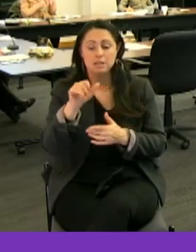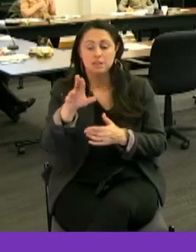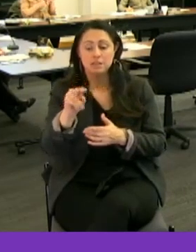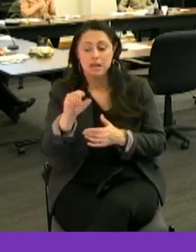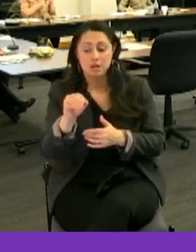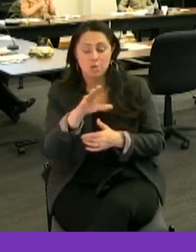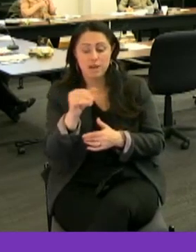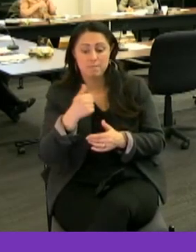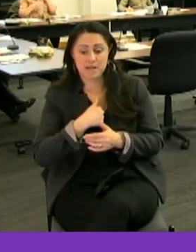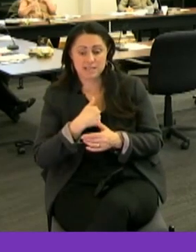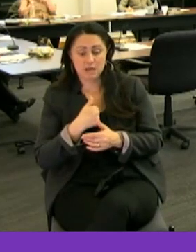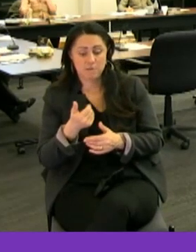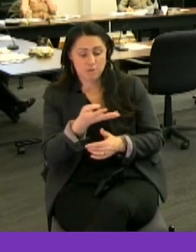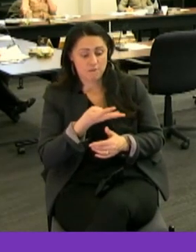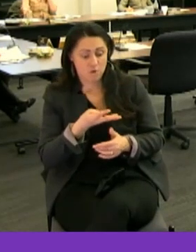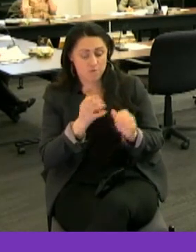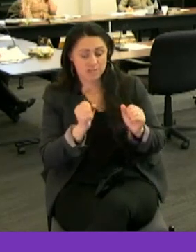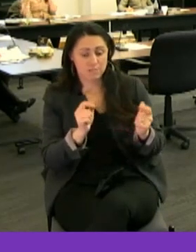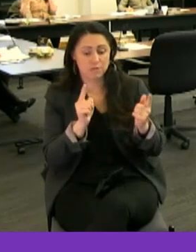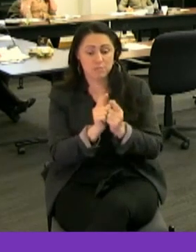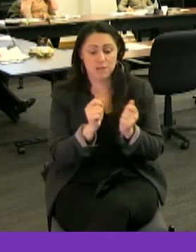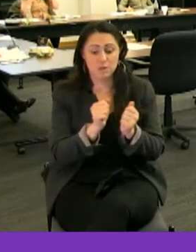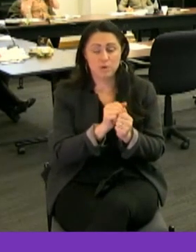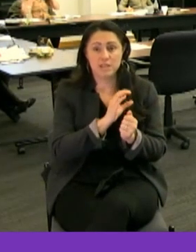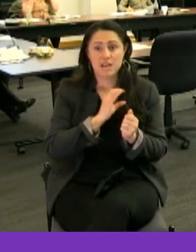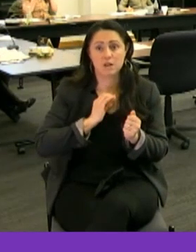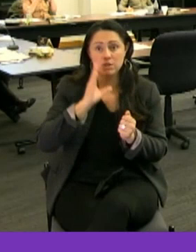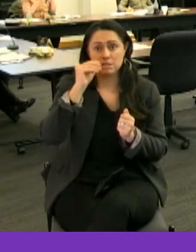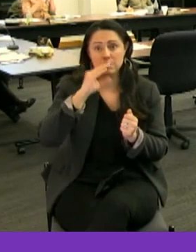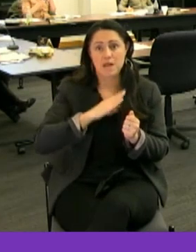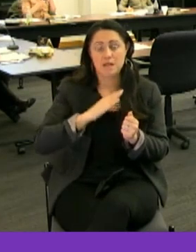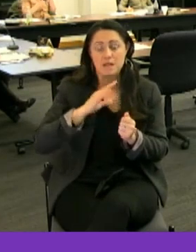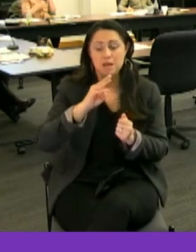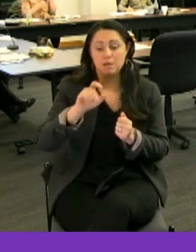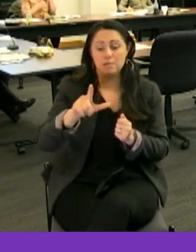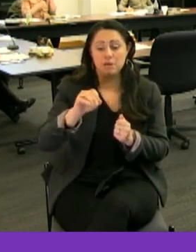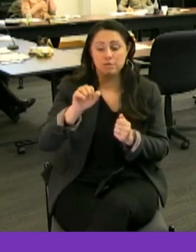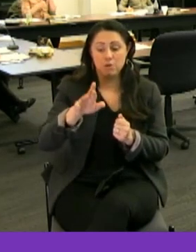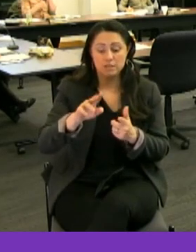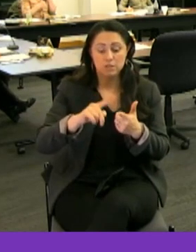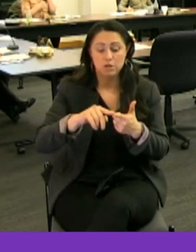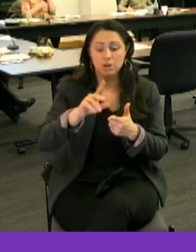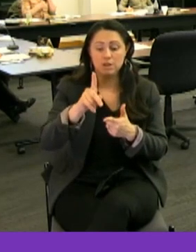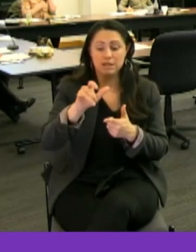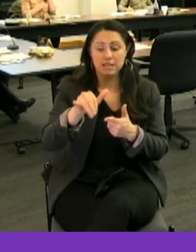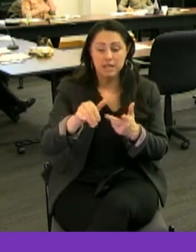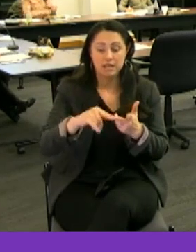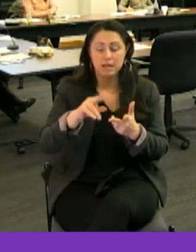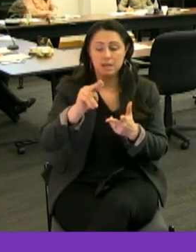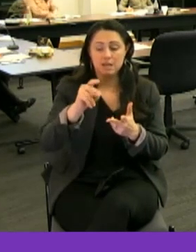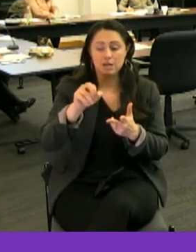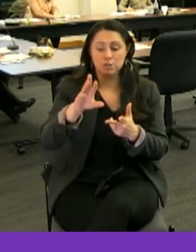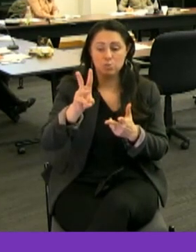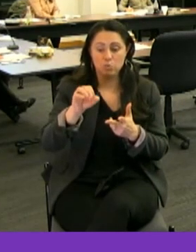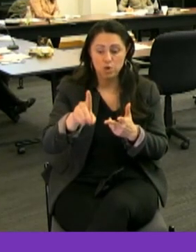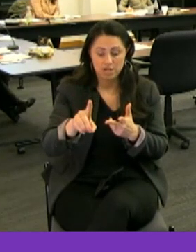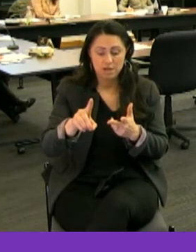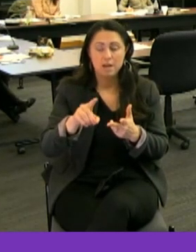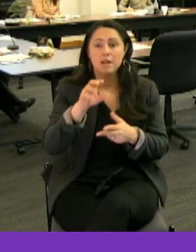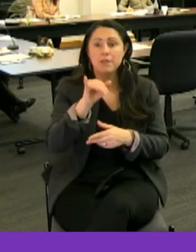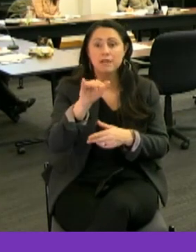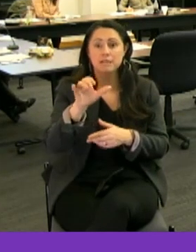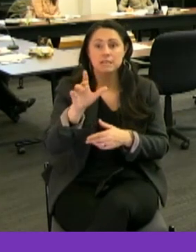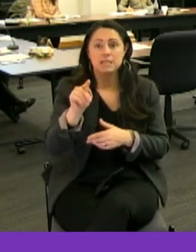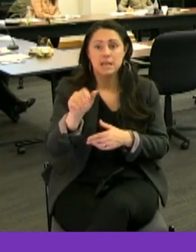and myself were able to meet with Congressman Bill Foster, Congressman Kelly, and Underwood virtually. The ICCTA